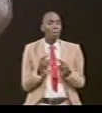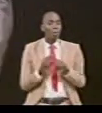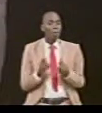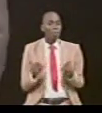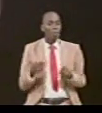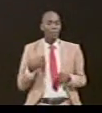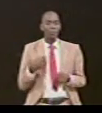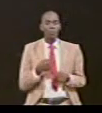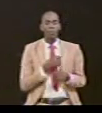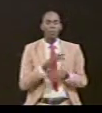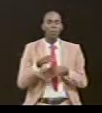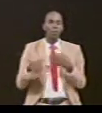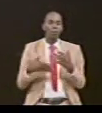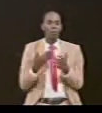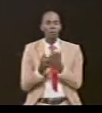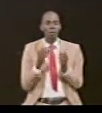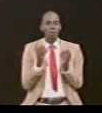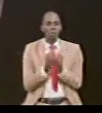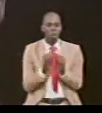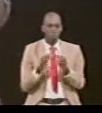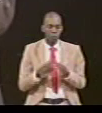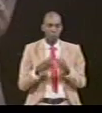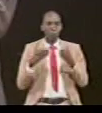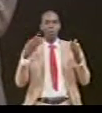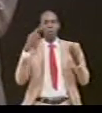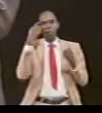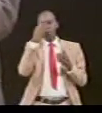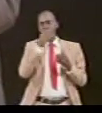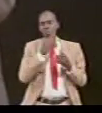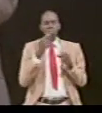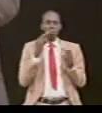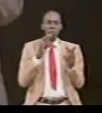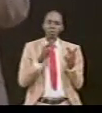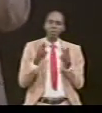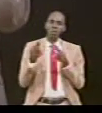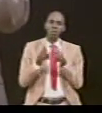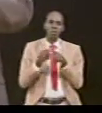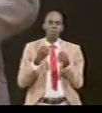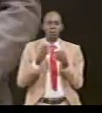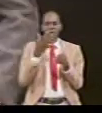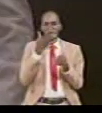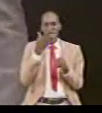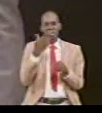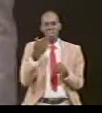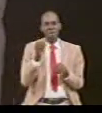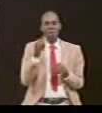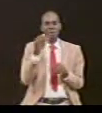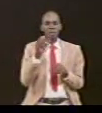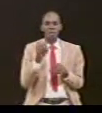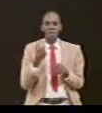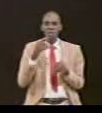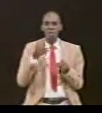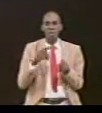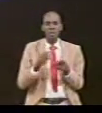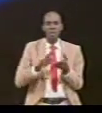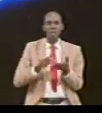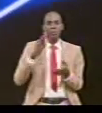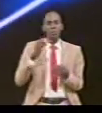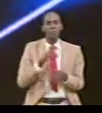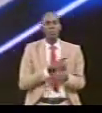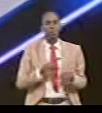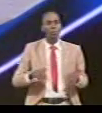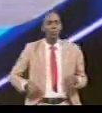with open face, beholding as in a glass the glory of the Lord, are